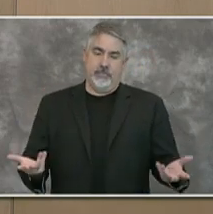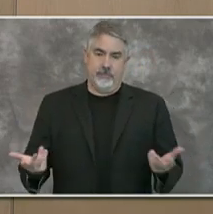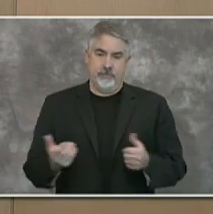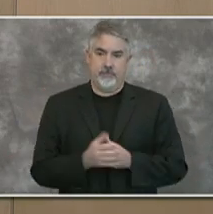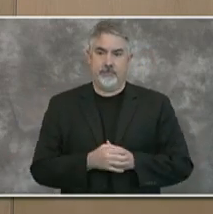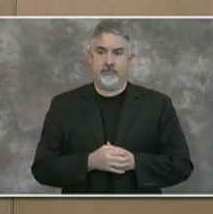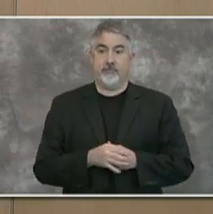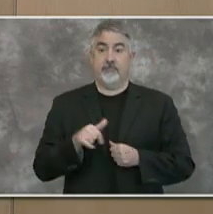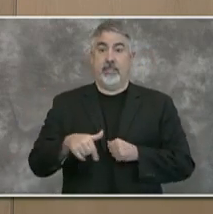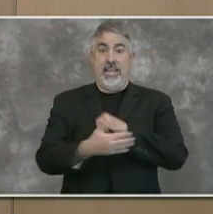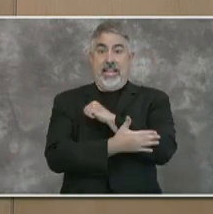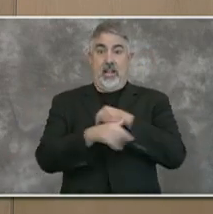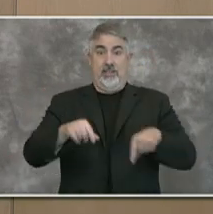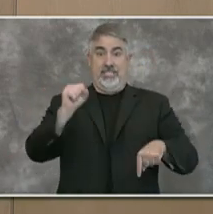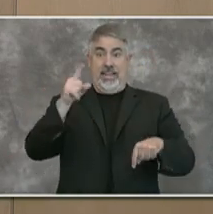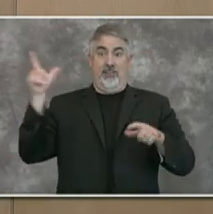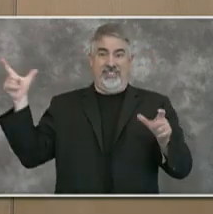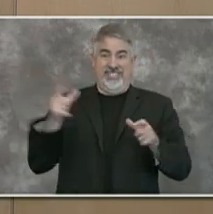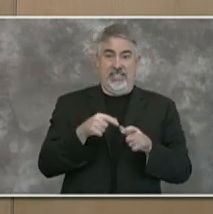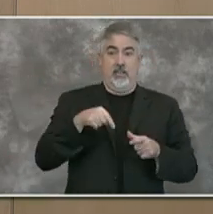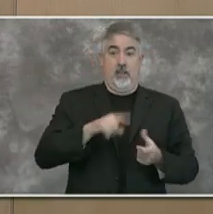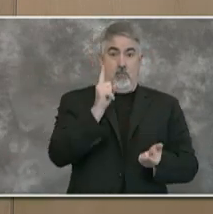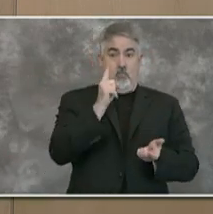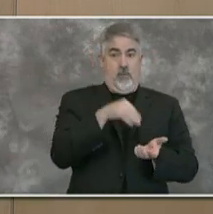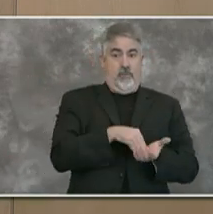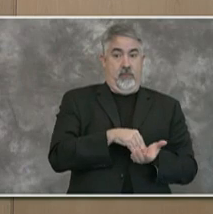San Diego is reporting